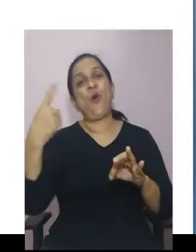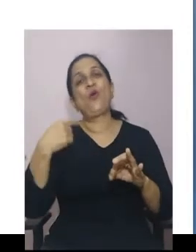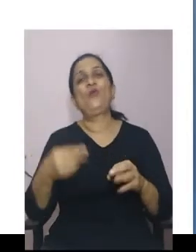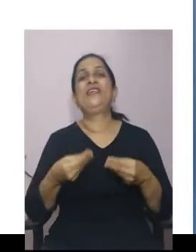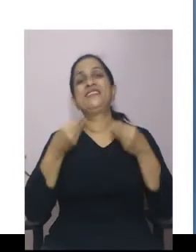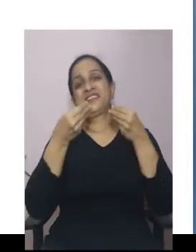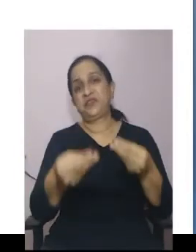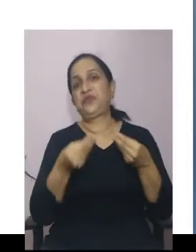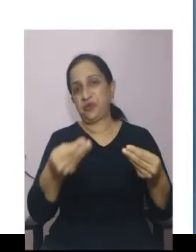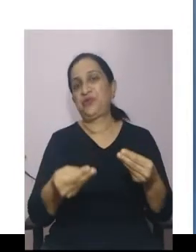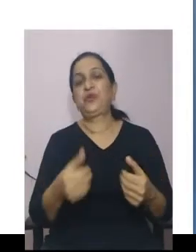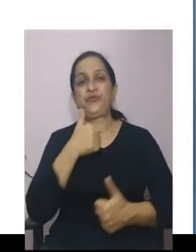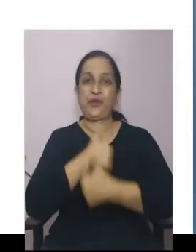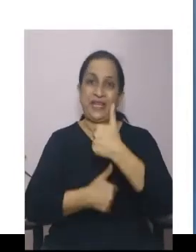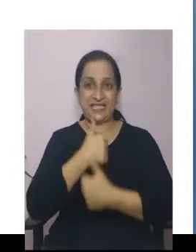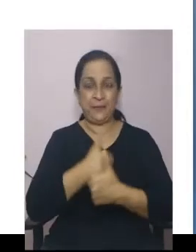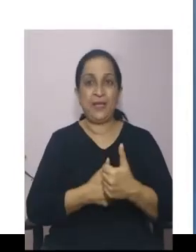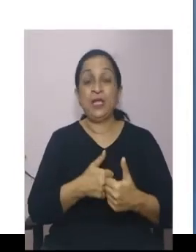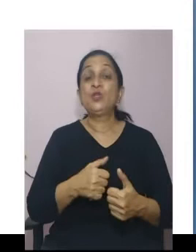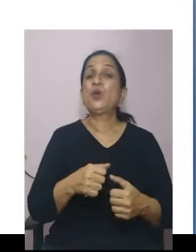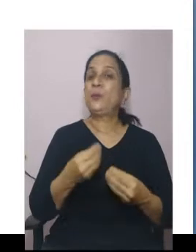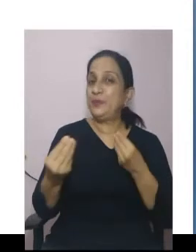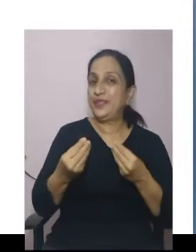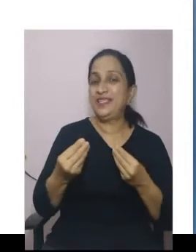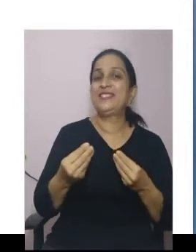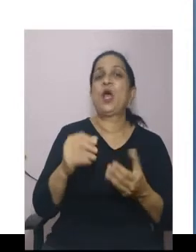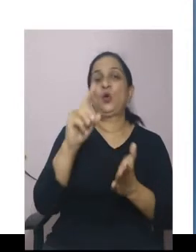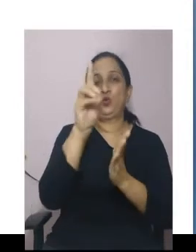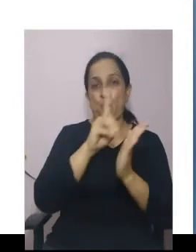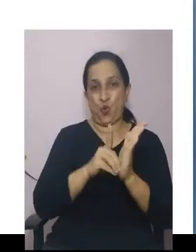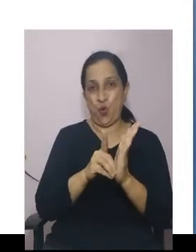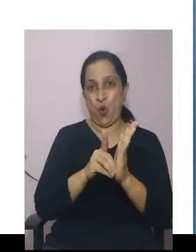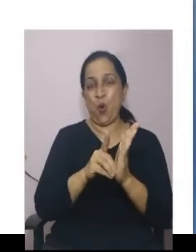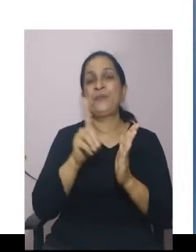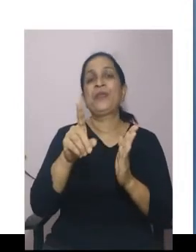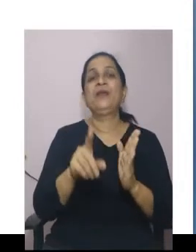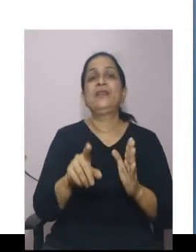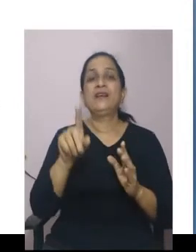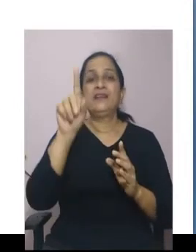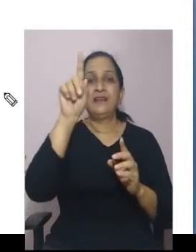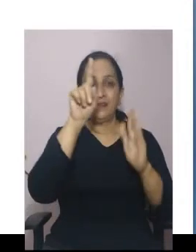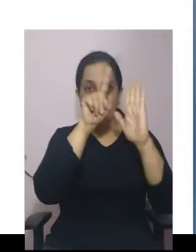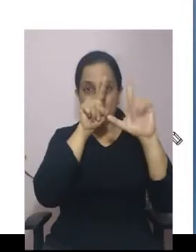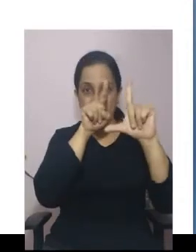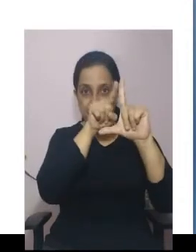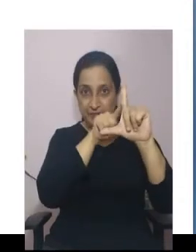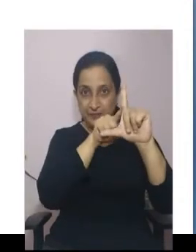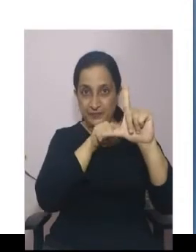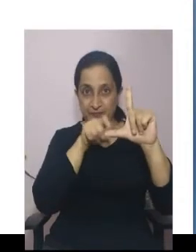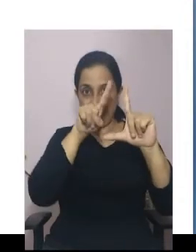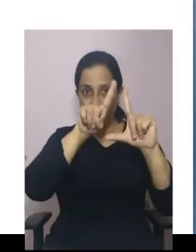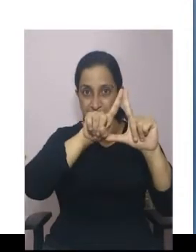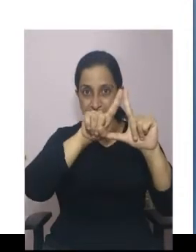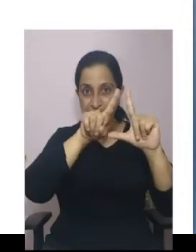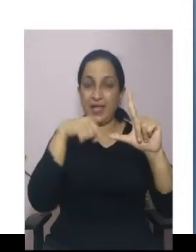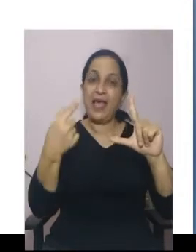two, at least one will come. So you draw this figure itself and you put the Pythagoras theorem, you will get 1 mark